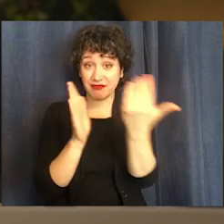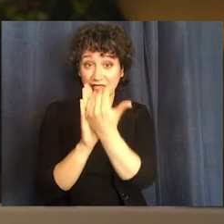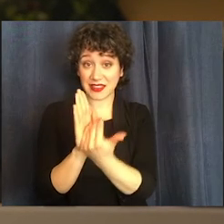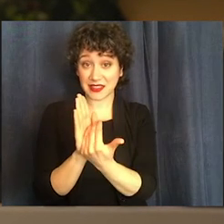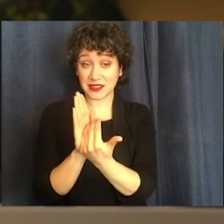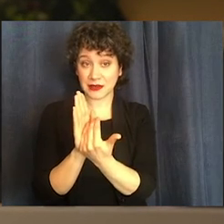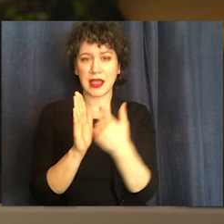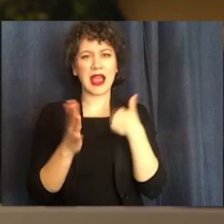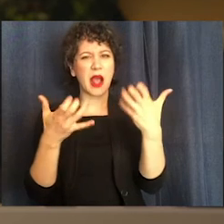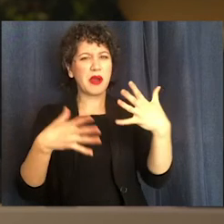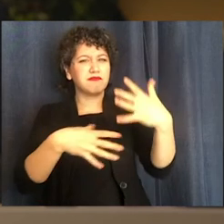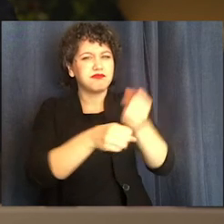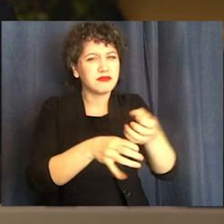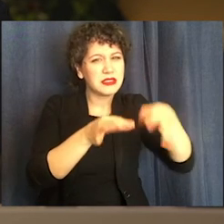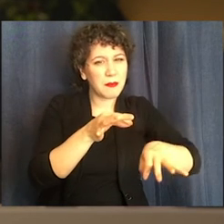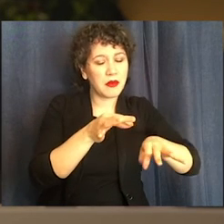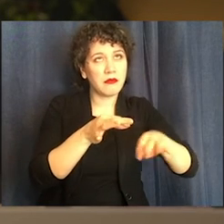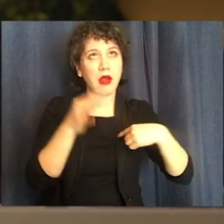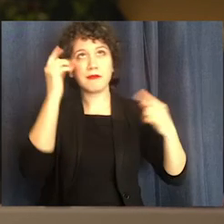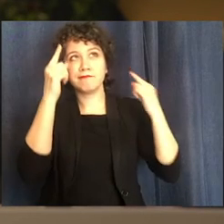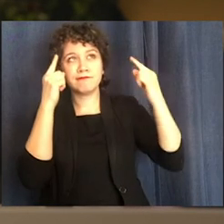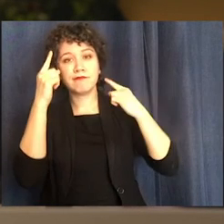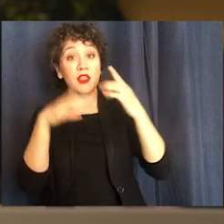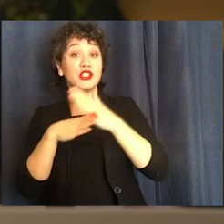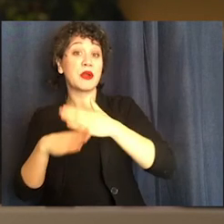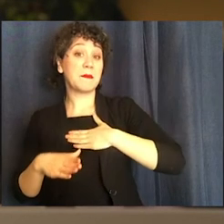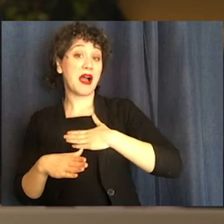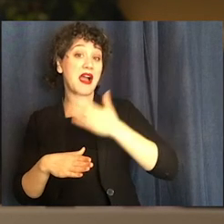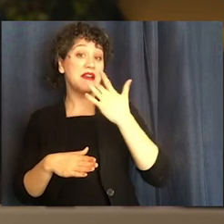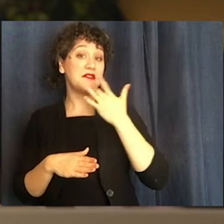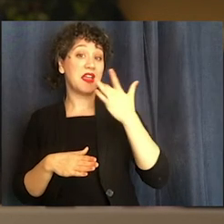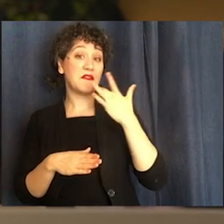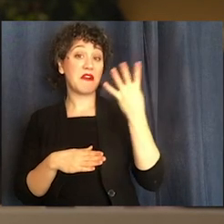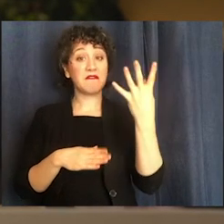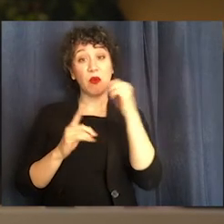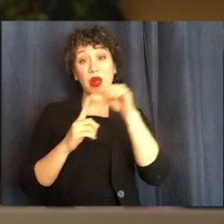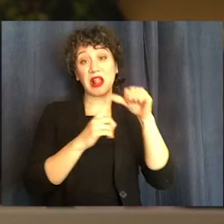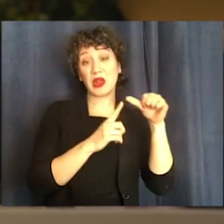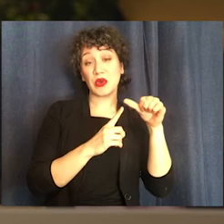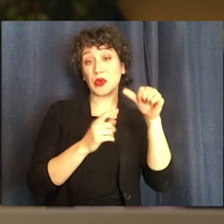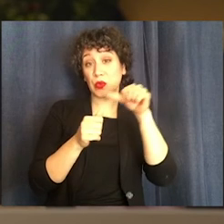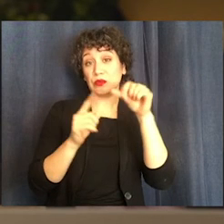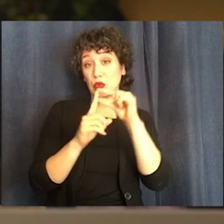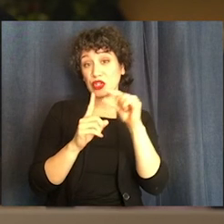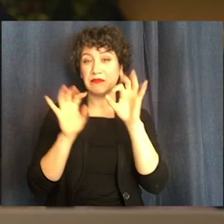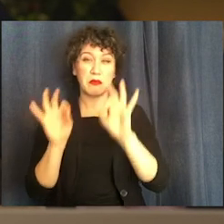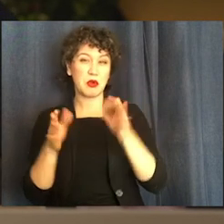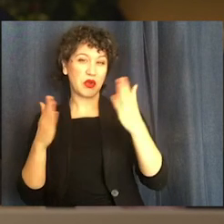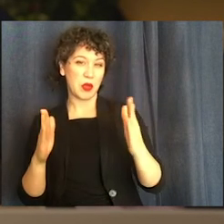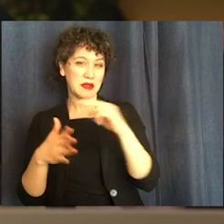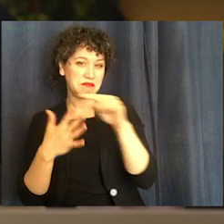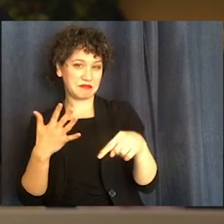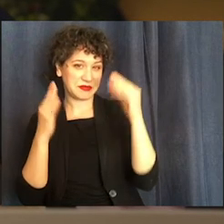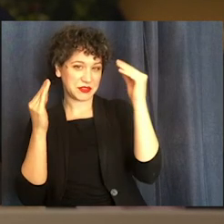that. Here goes. Plan. I graduated from high school 22 years ago. My plan was to graduate, enlist in the